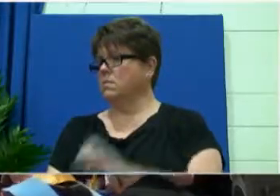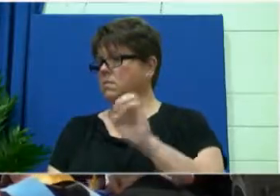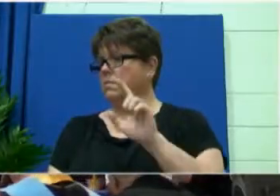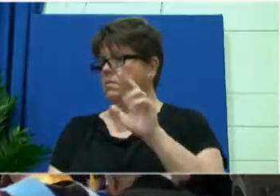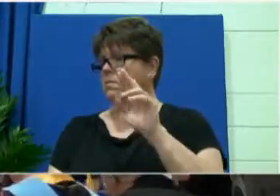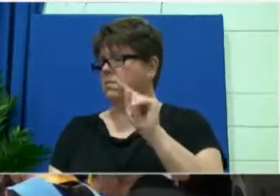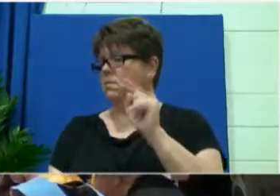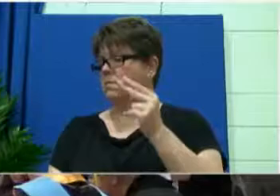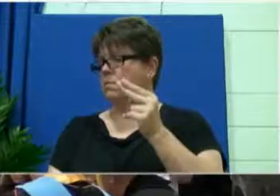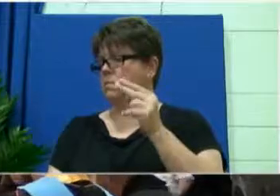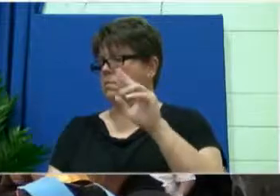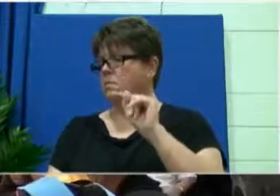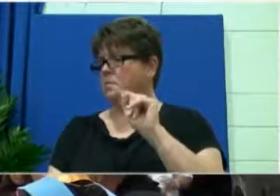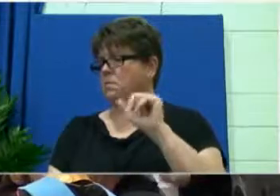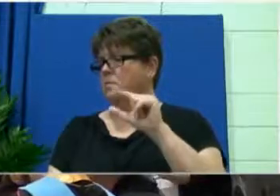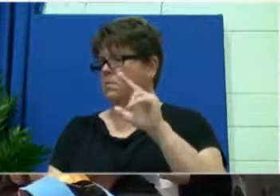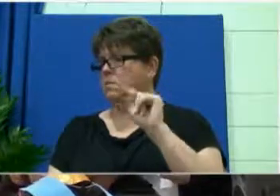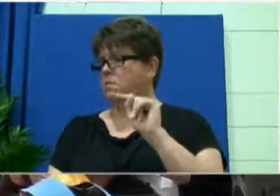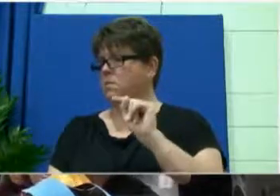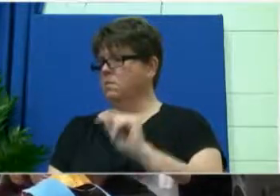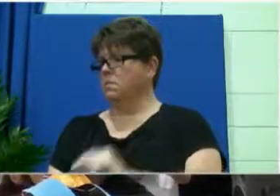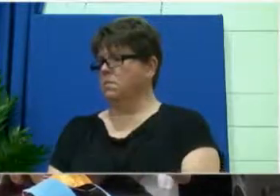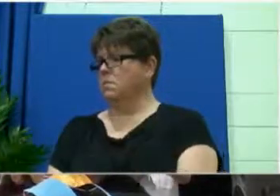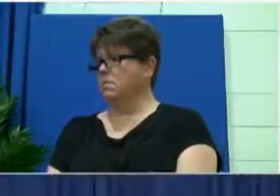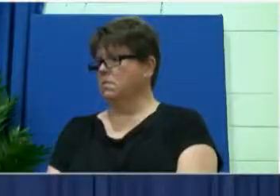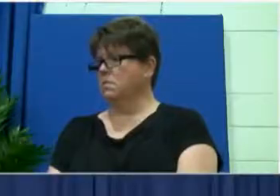Elizabeth Ann Tackett, Certificate in Dental Assisting.